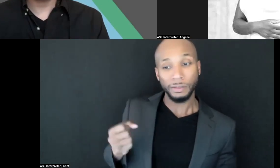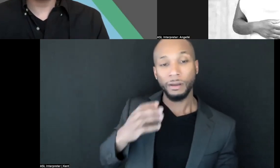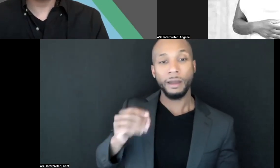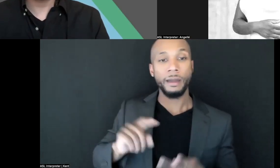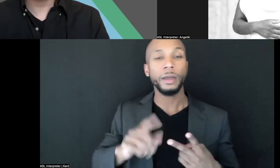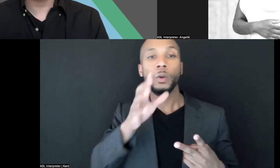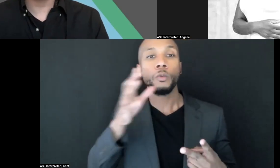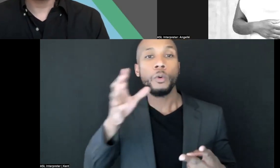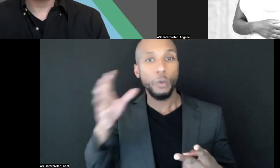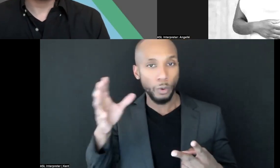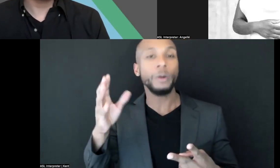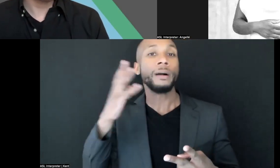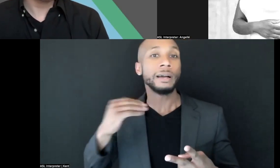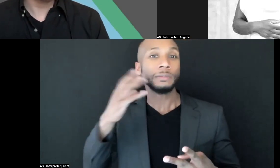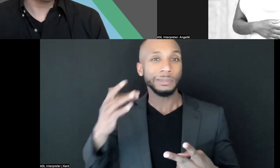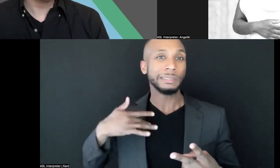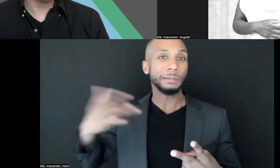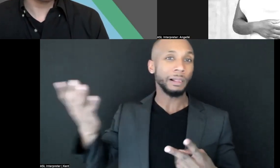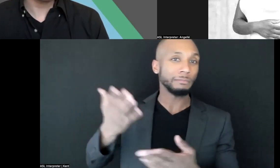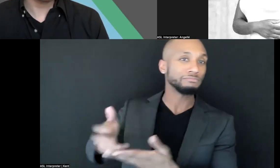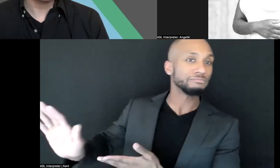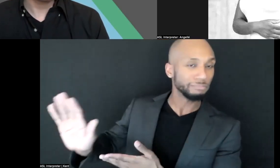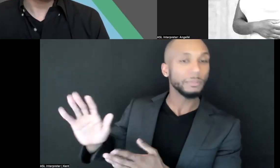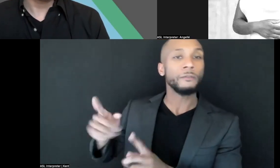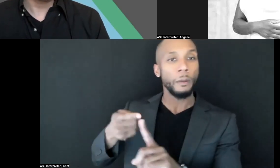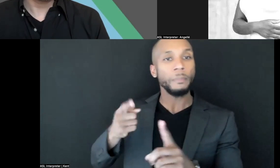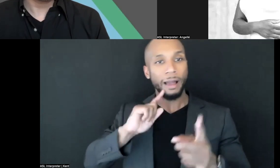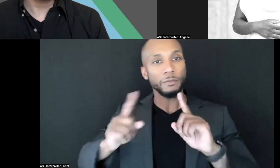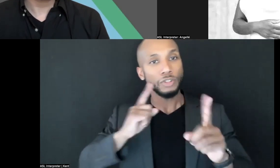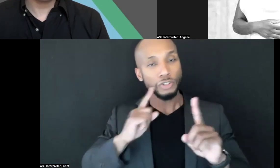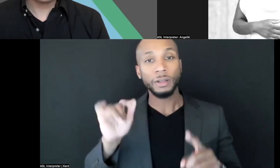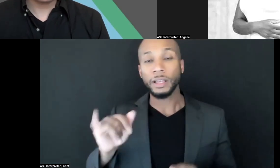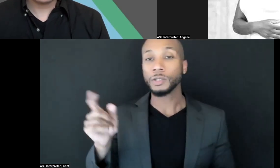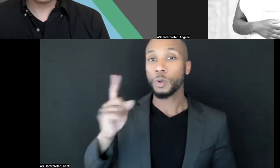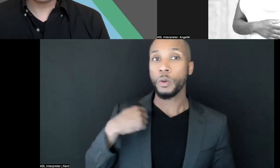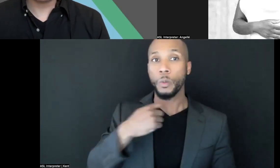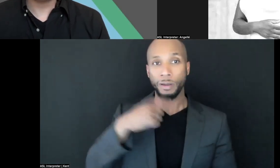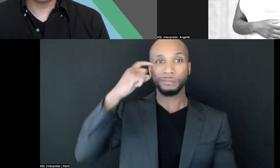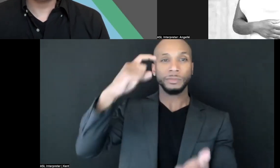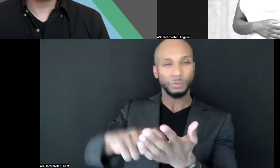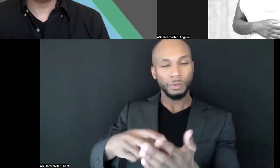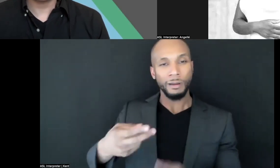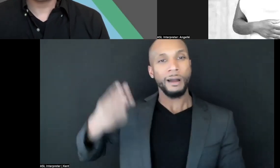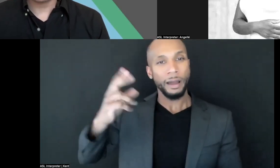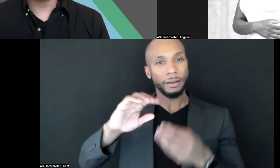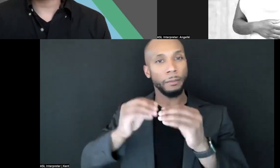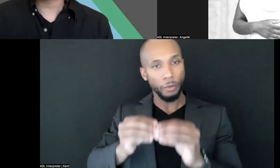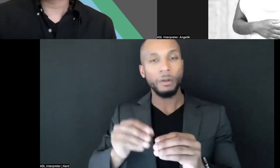of conversations, and it's where we are finding higher rates of